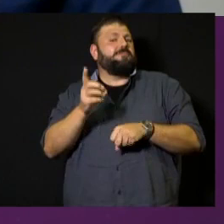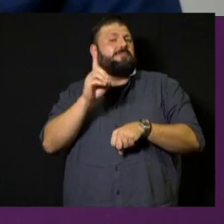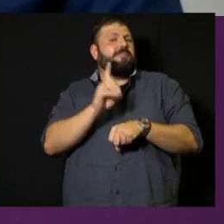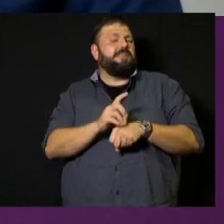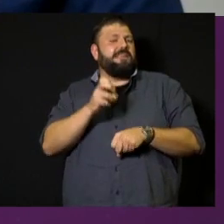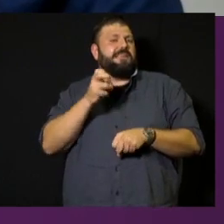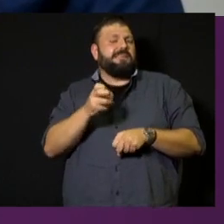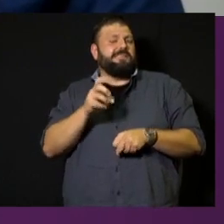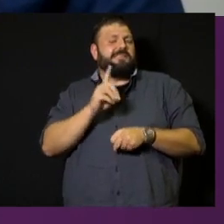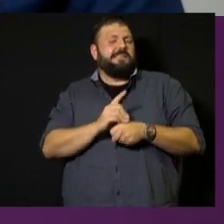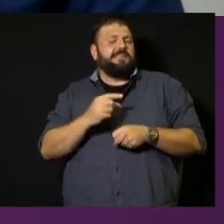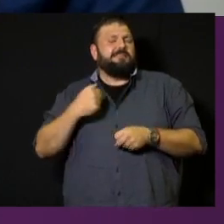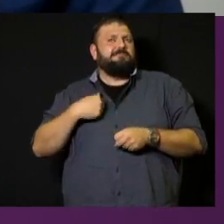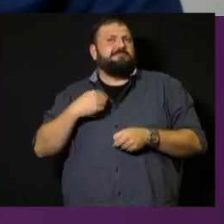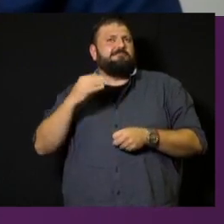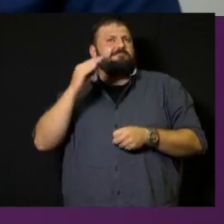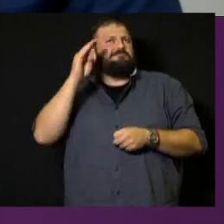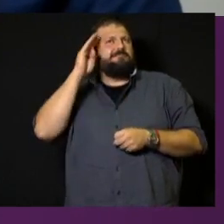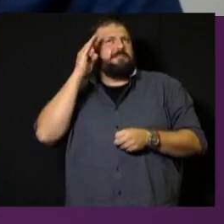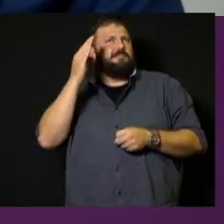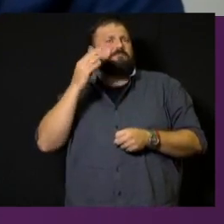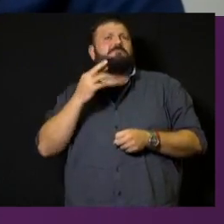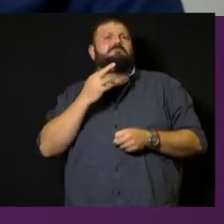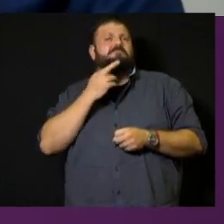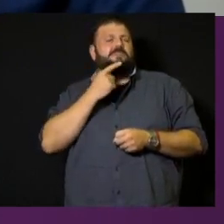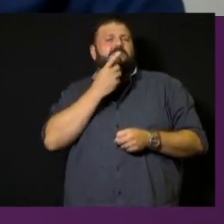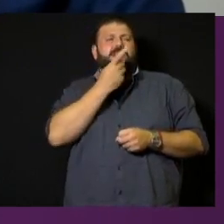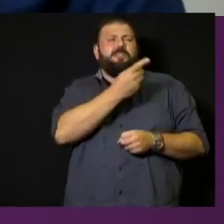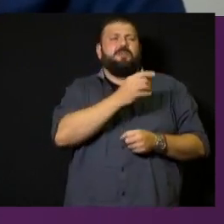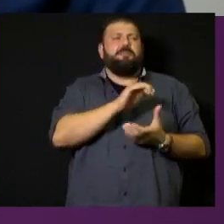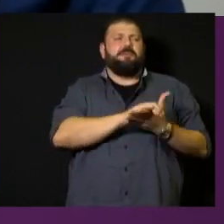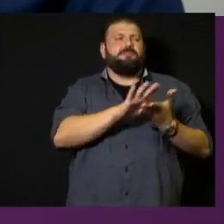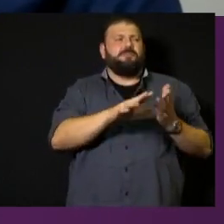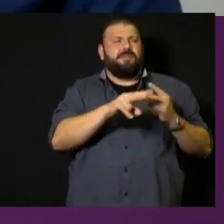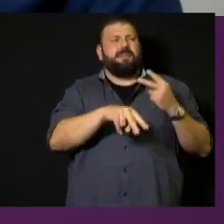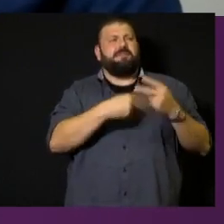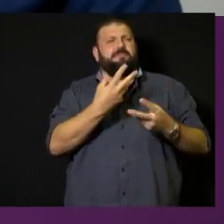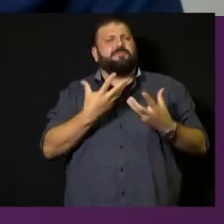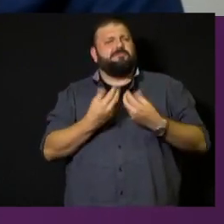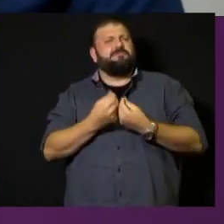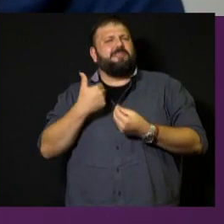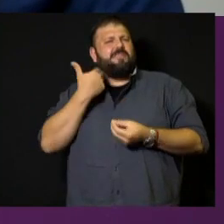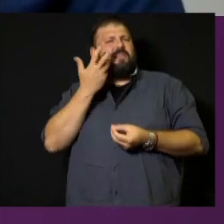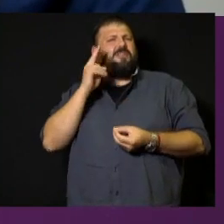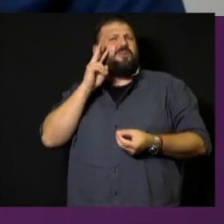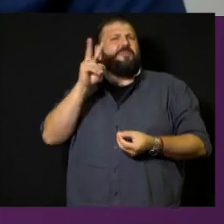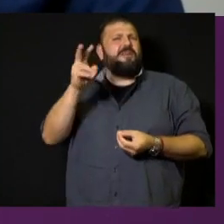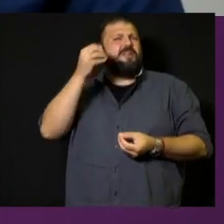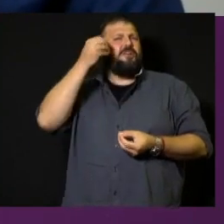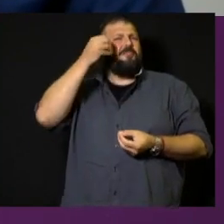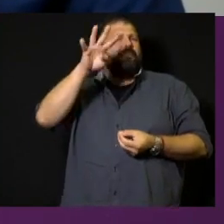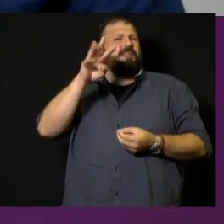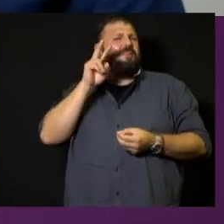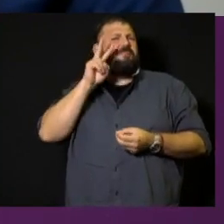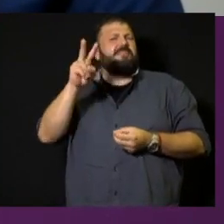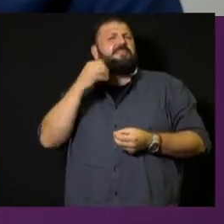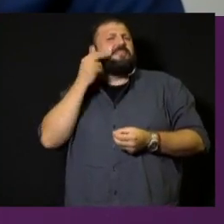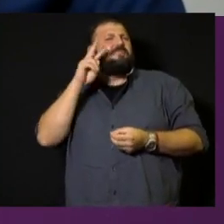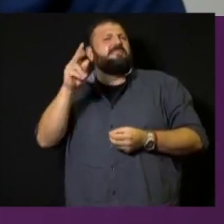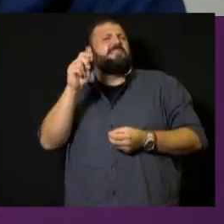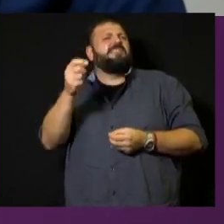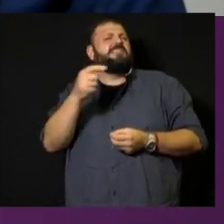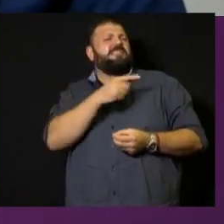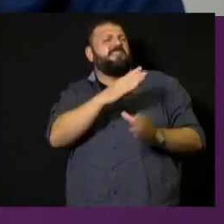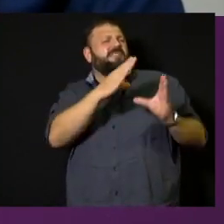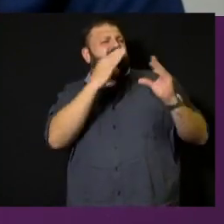because you didn't cause it. I bite my tongue and ask my wife to take me to Abnel if I